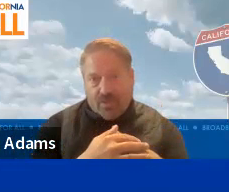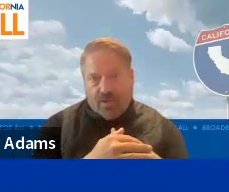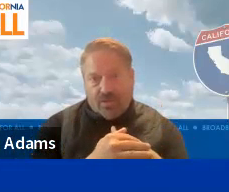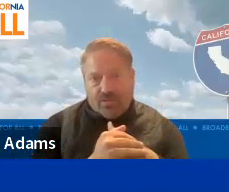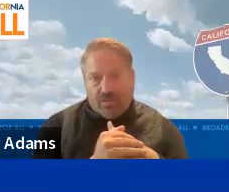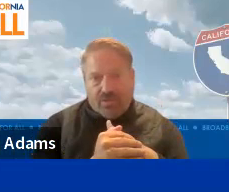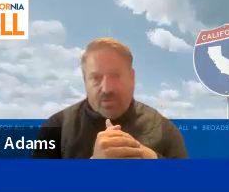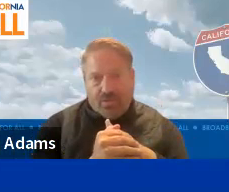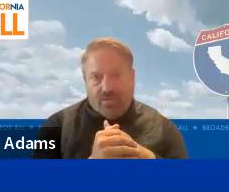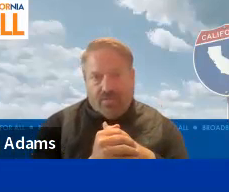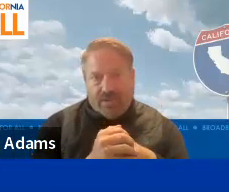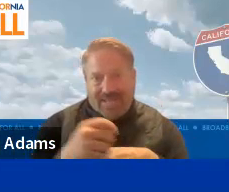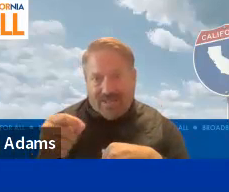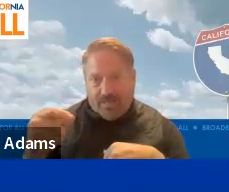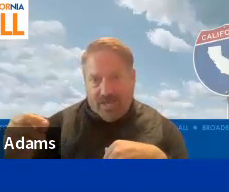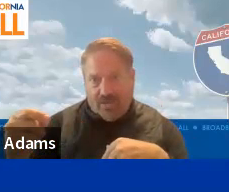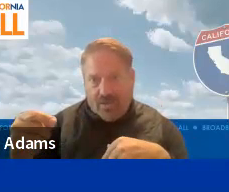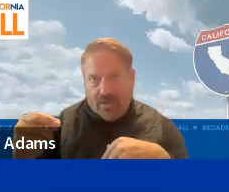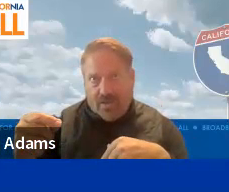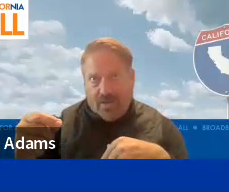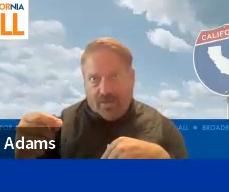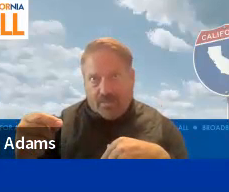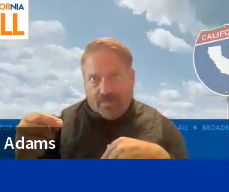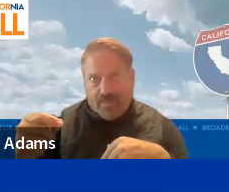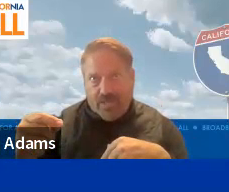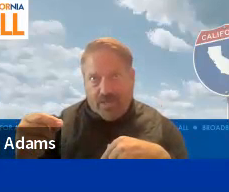$2 billion to fund last mile